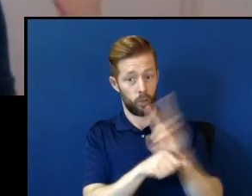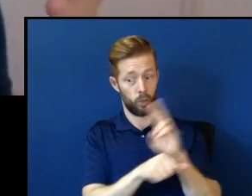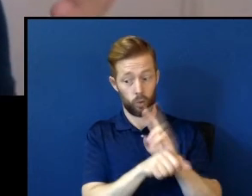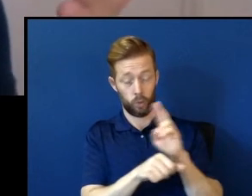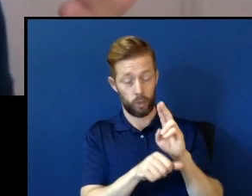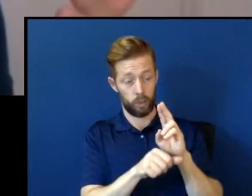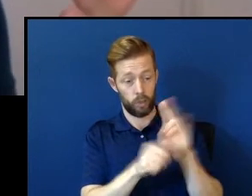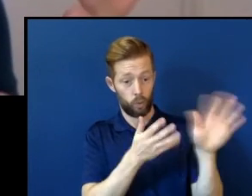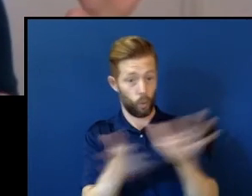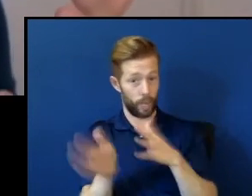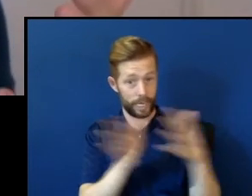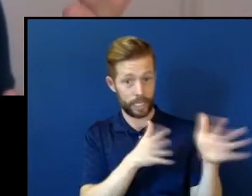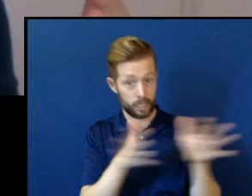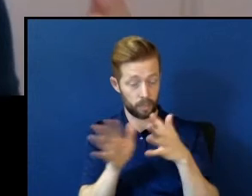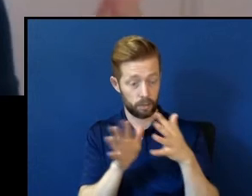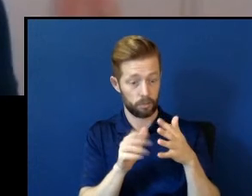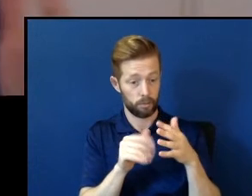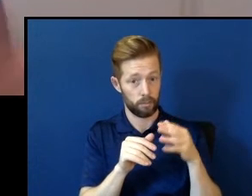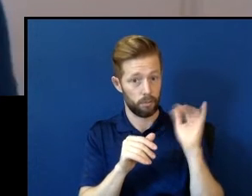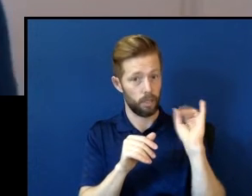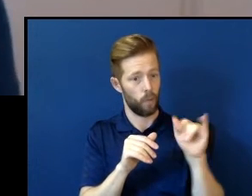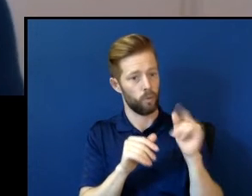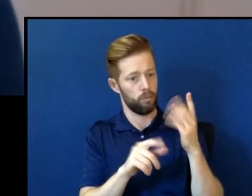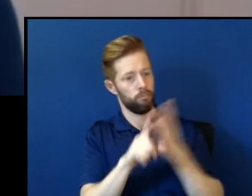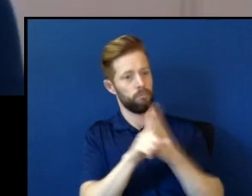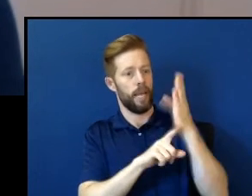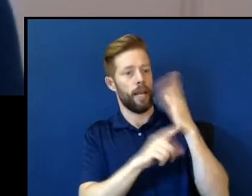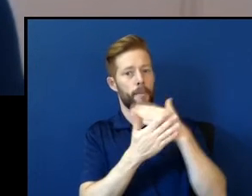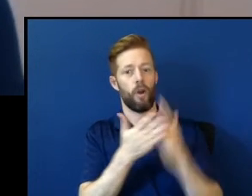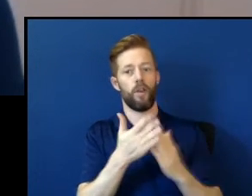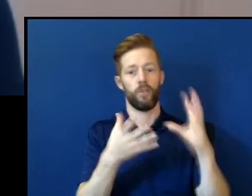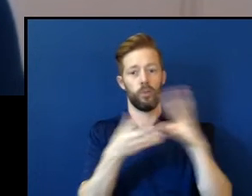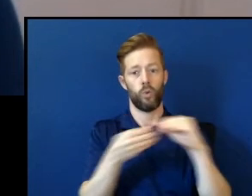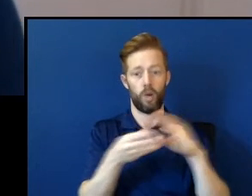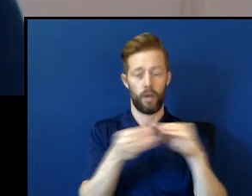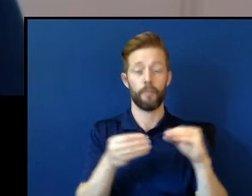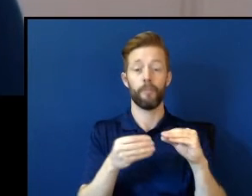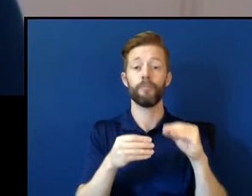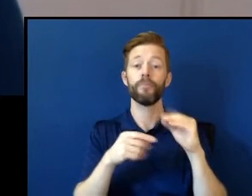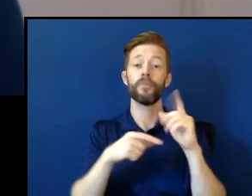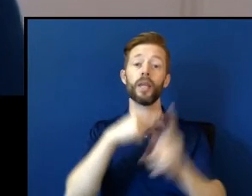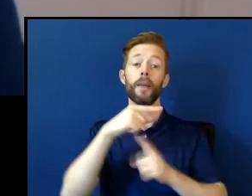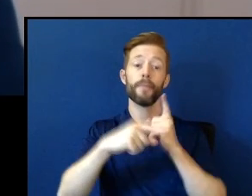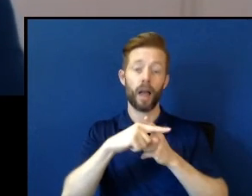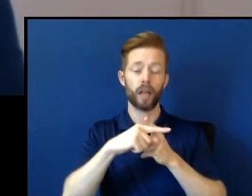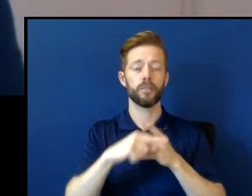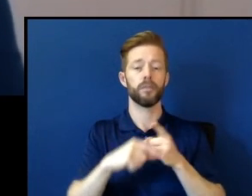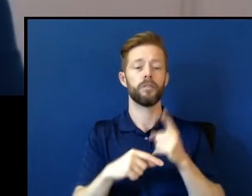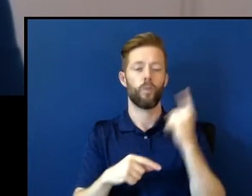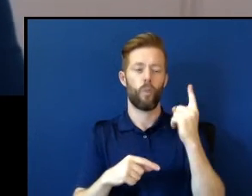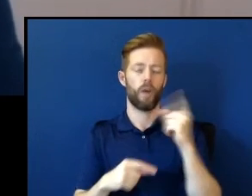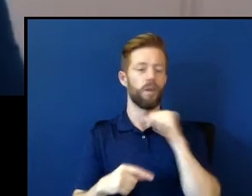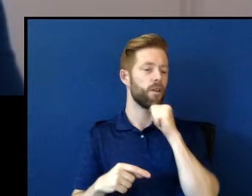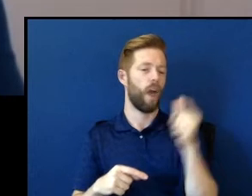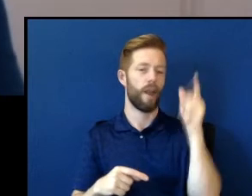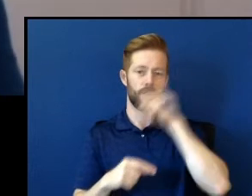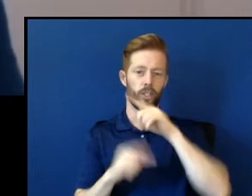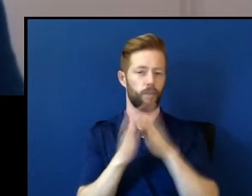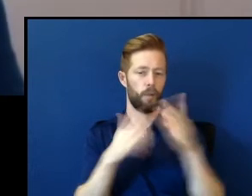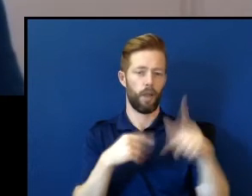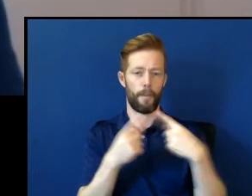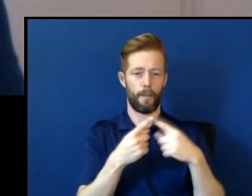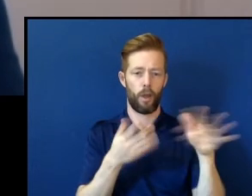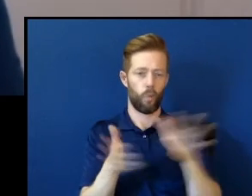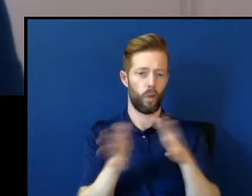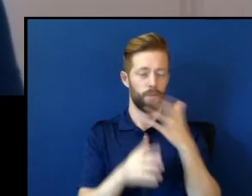that use wind as one of the main features of the story, as well as a nonfiction